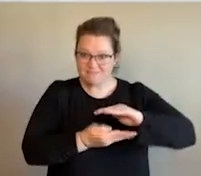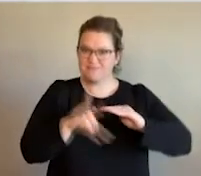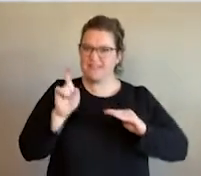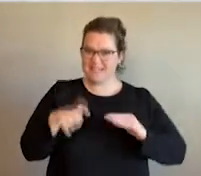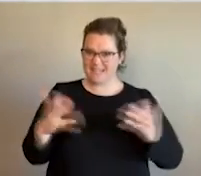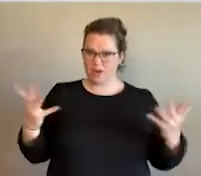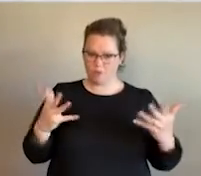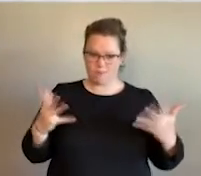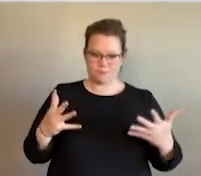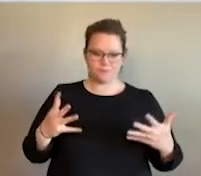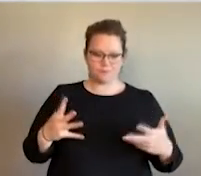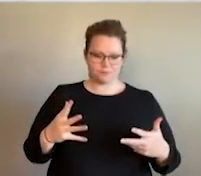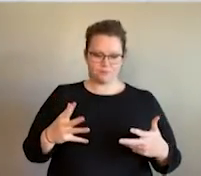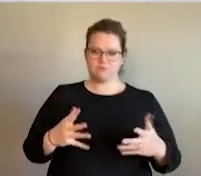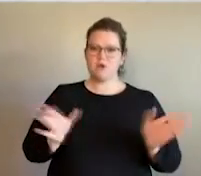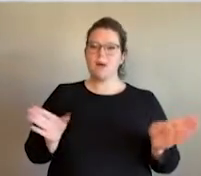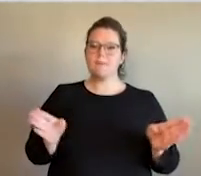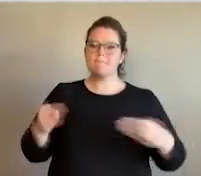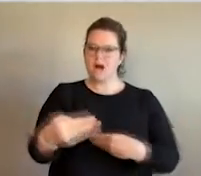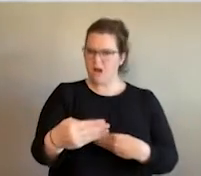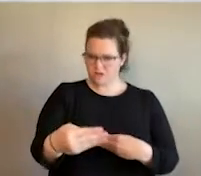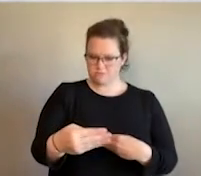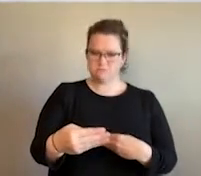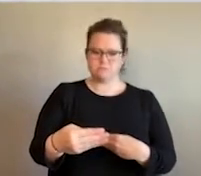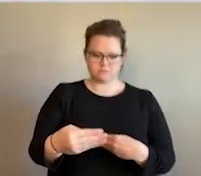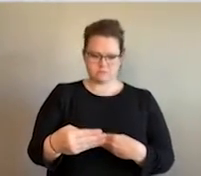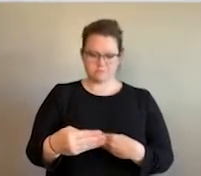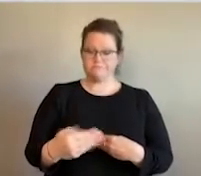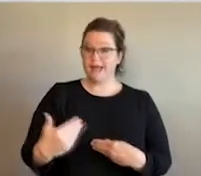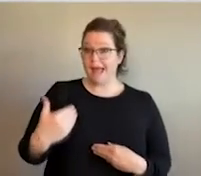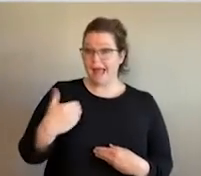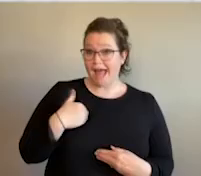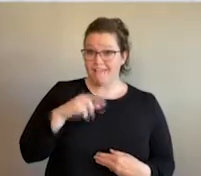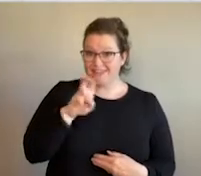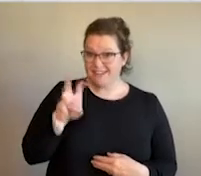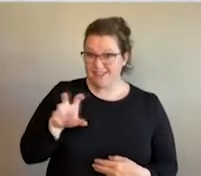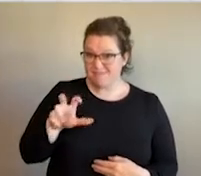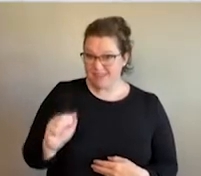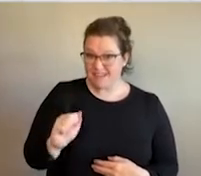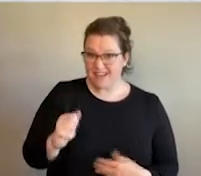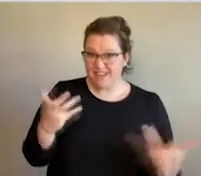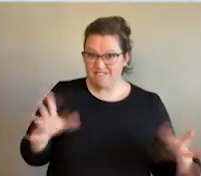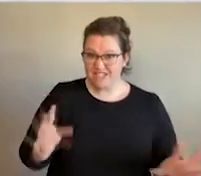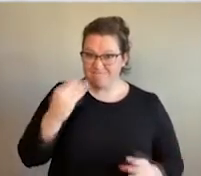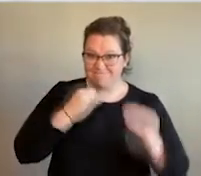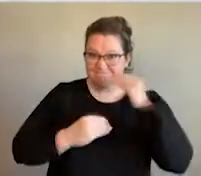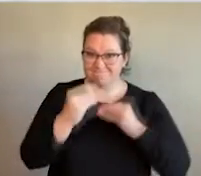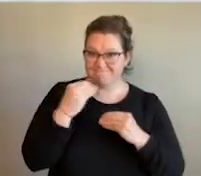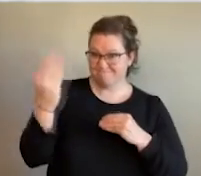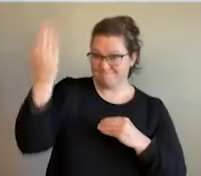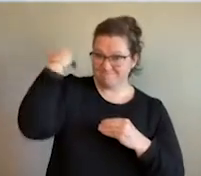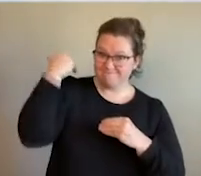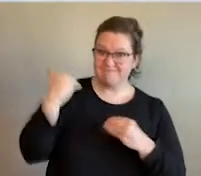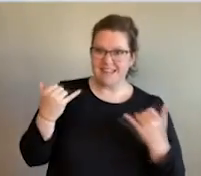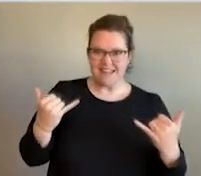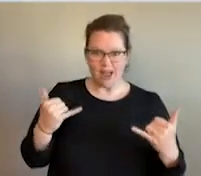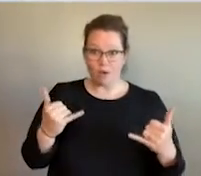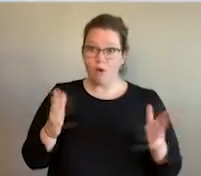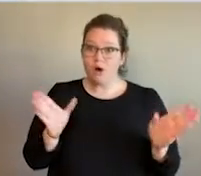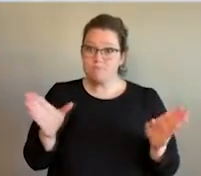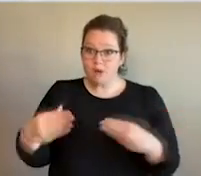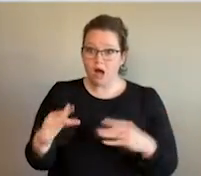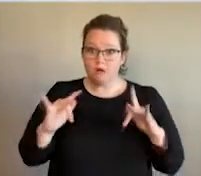need. One, you're going to need a box. I happened to have some pizza the other day, and this box is